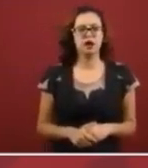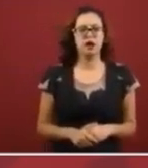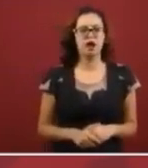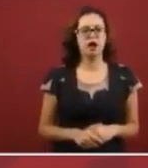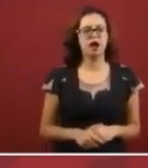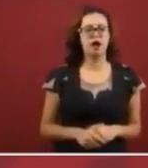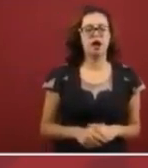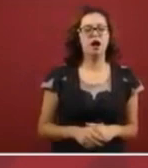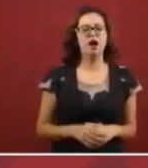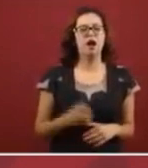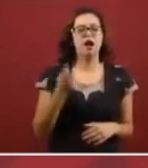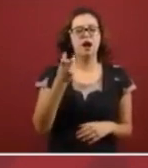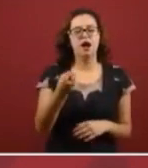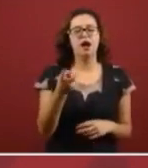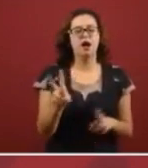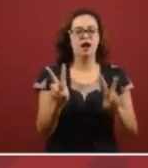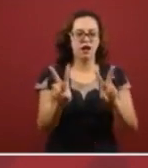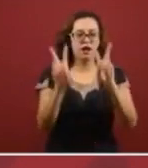Due to those movements,